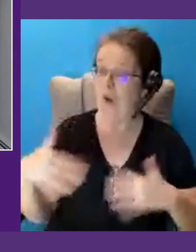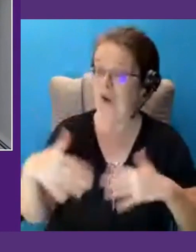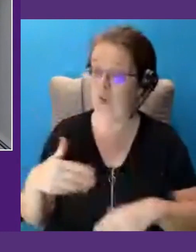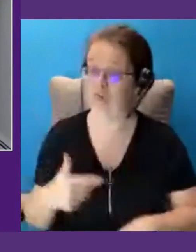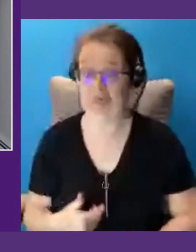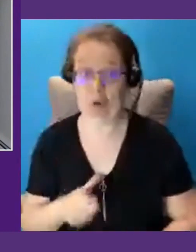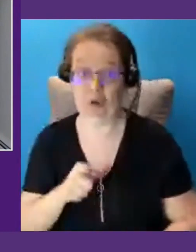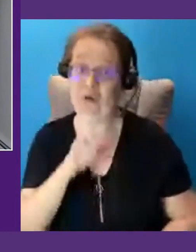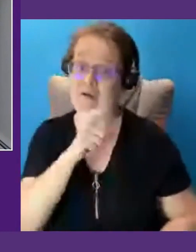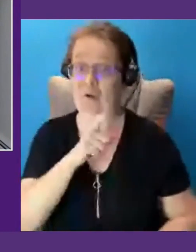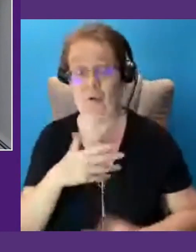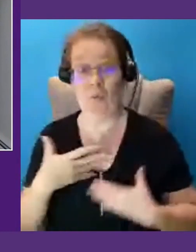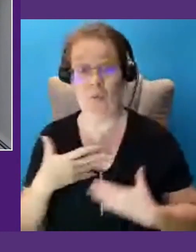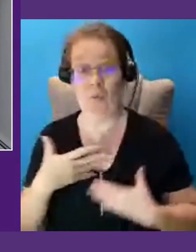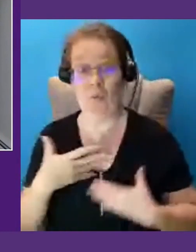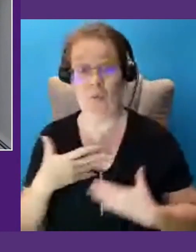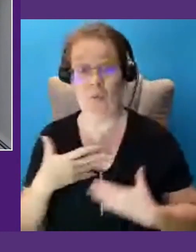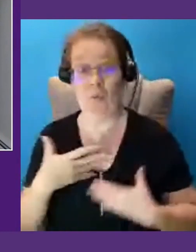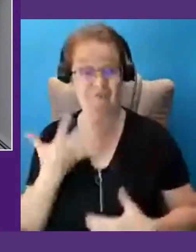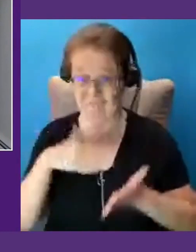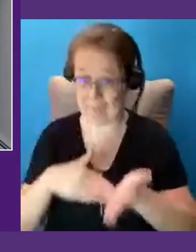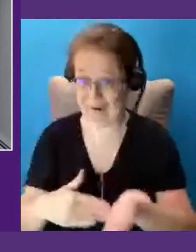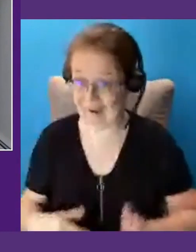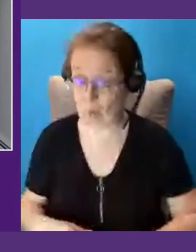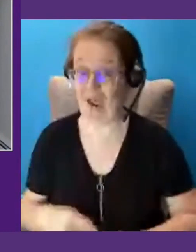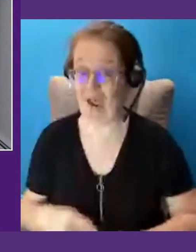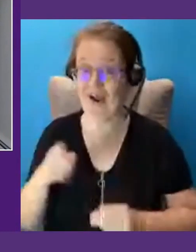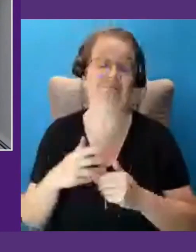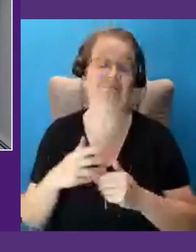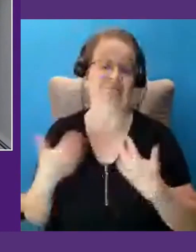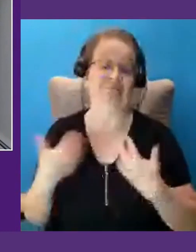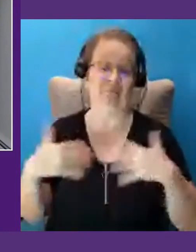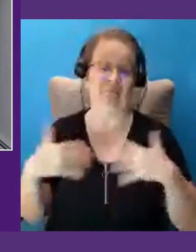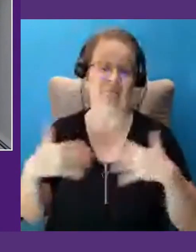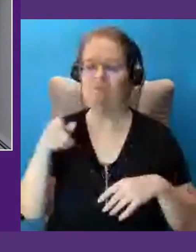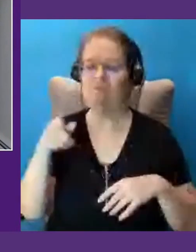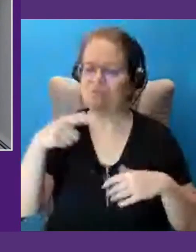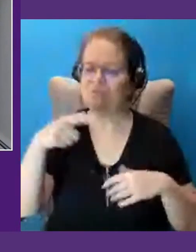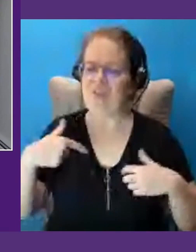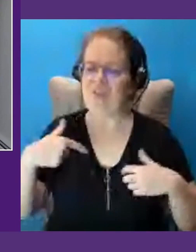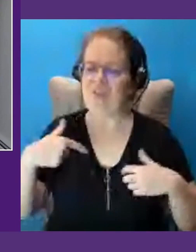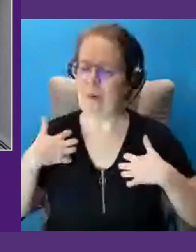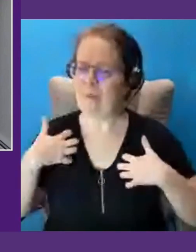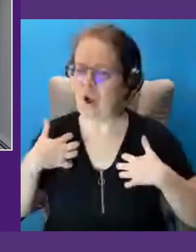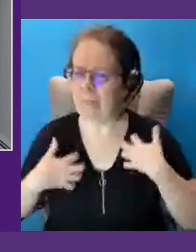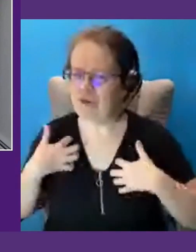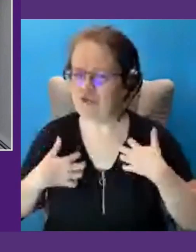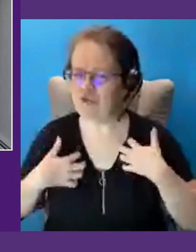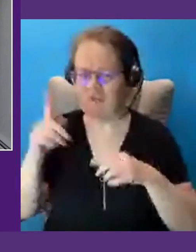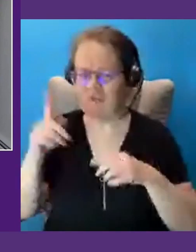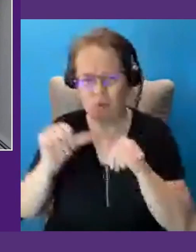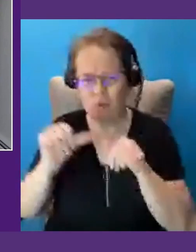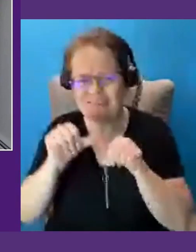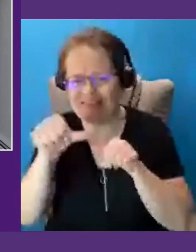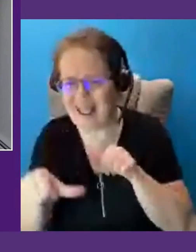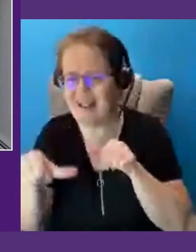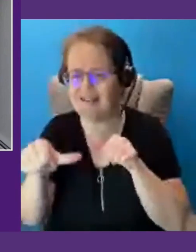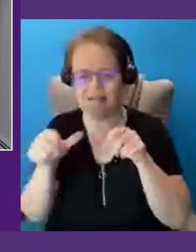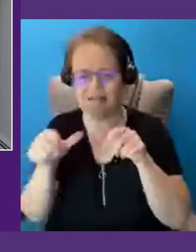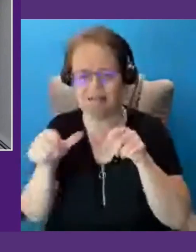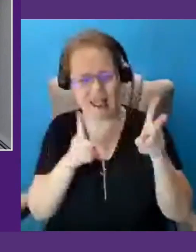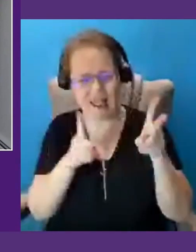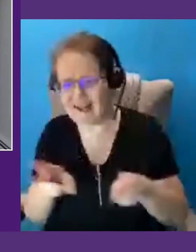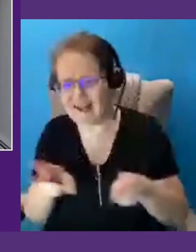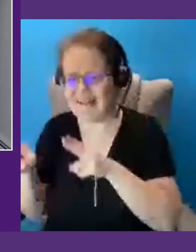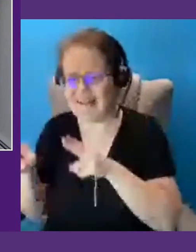So on the back of that sort of initial conversation, I'm interested in where it's gone next in the sense of the editorial side as well as your own